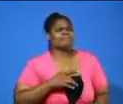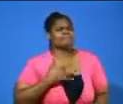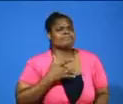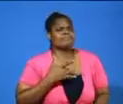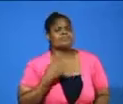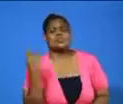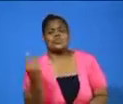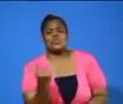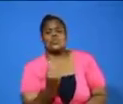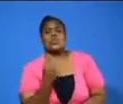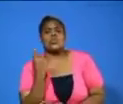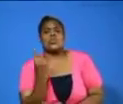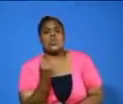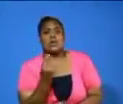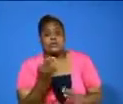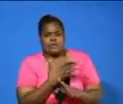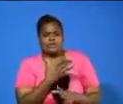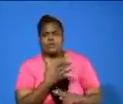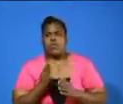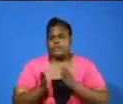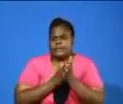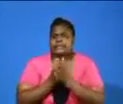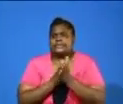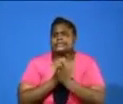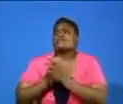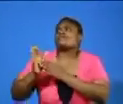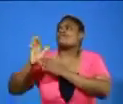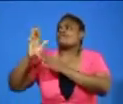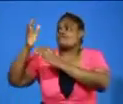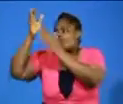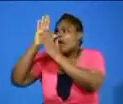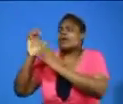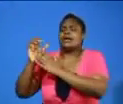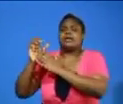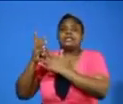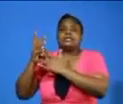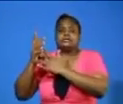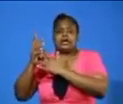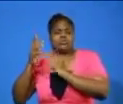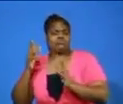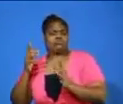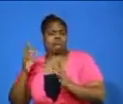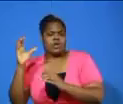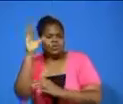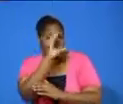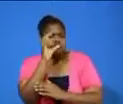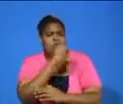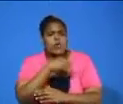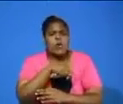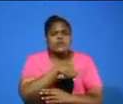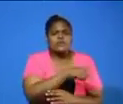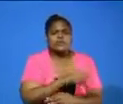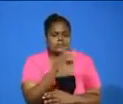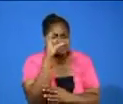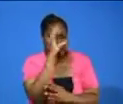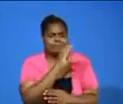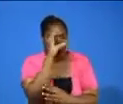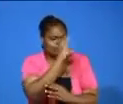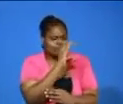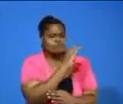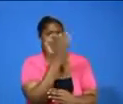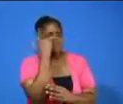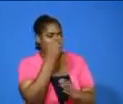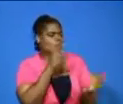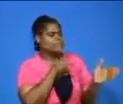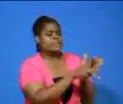zealous of Jehovah, and he was a hunted man. They were seeking his life.